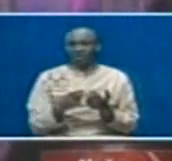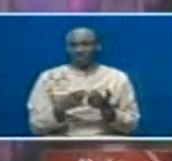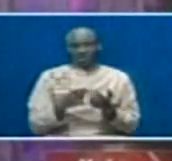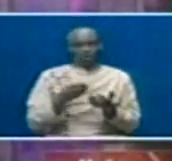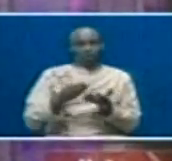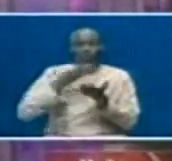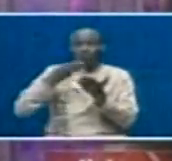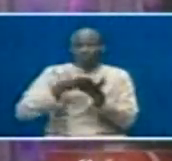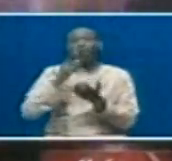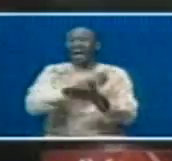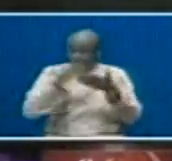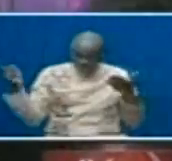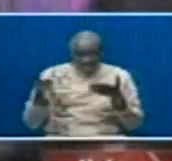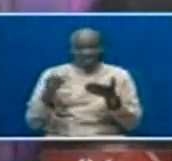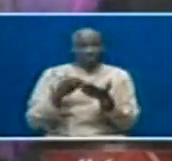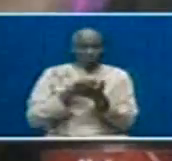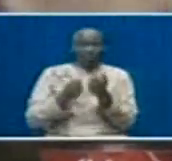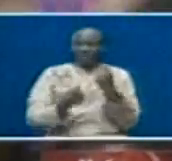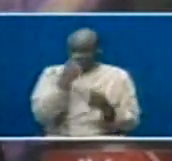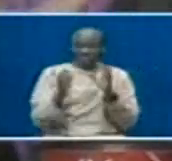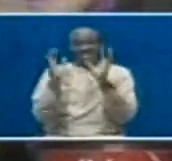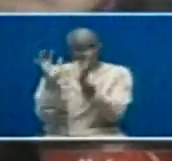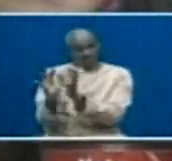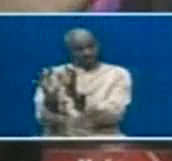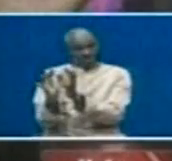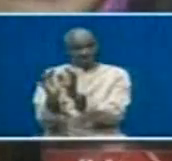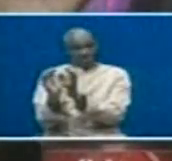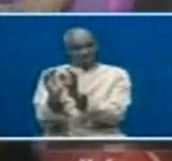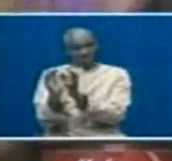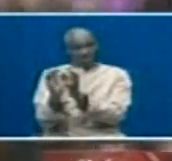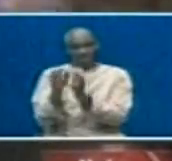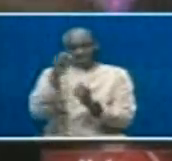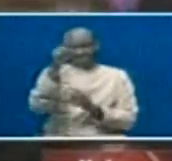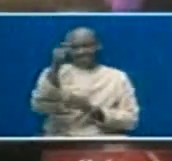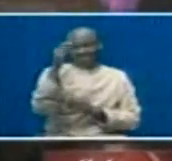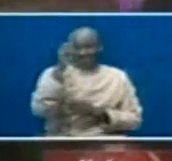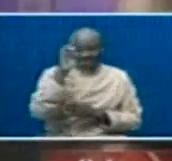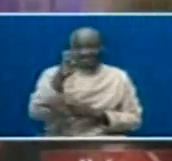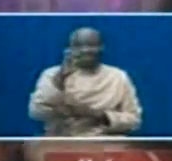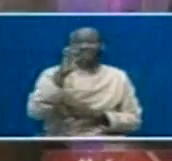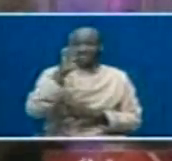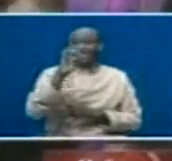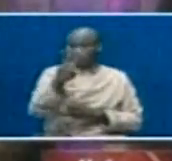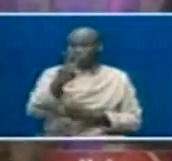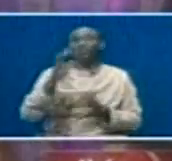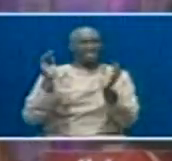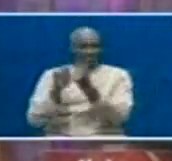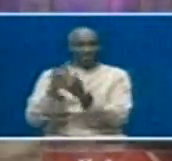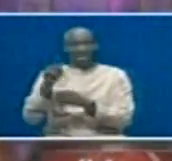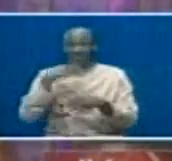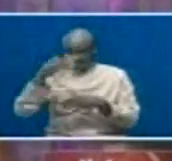mchuzi, for a whole week. We cook it in the pot, and we leave it. Leave it in the pot? Yeah, leave it in the pot and put it in the fridge, right? Every